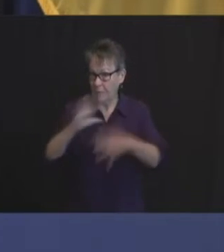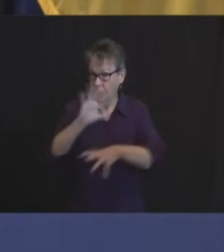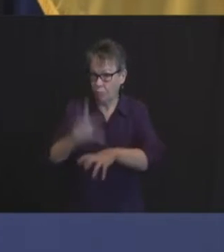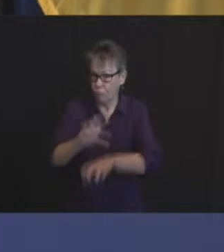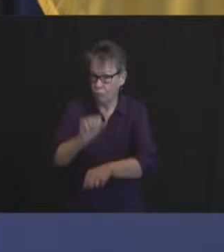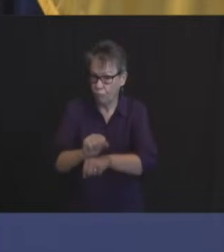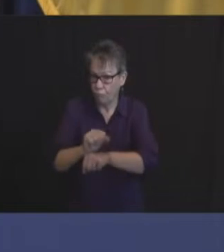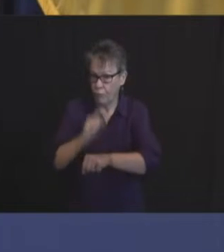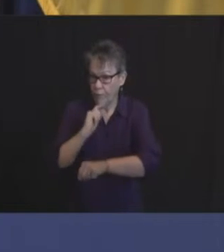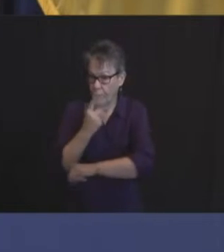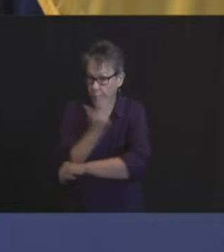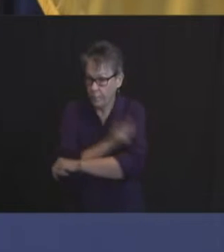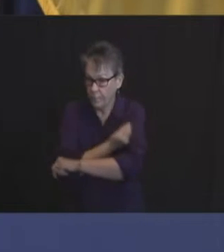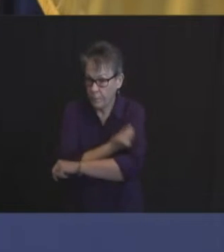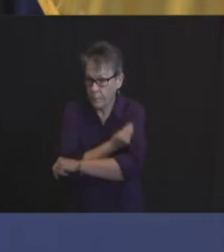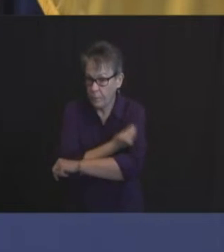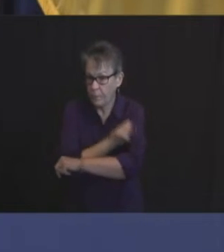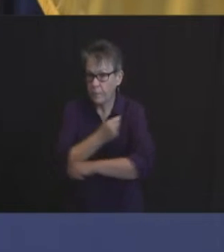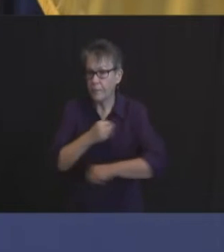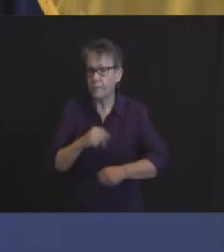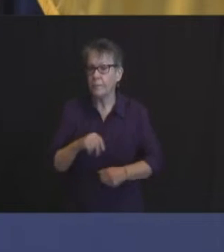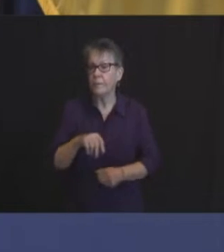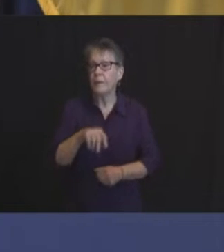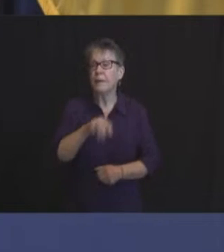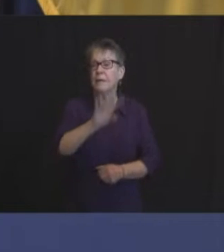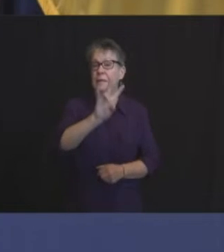1A, 31% are 1B,